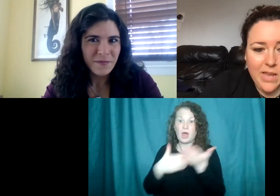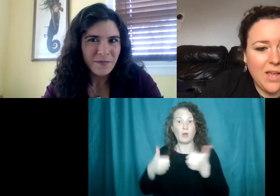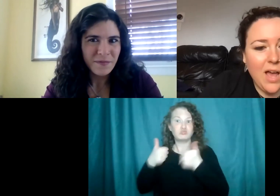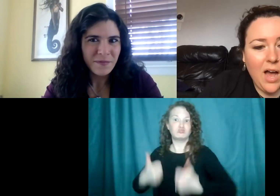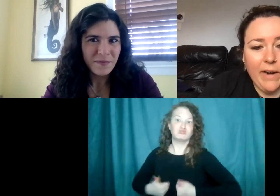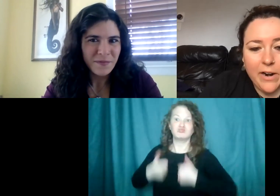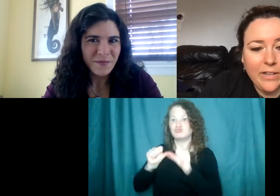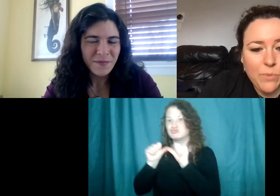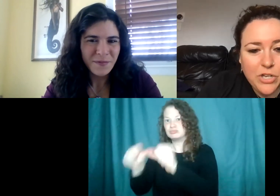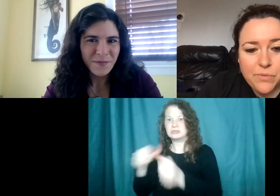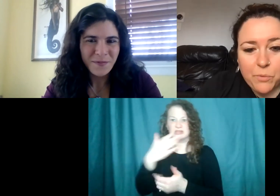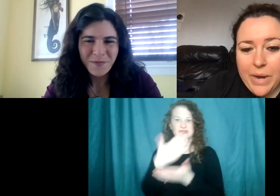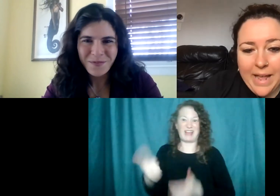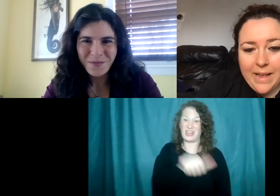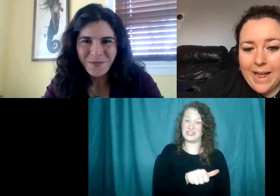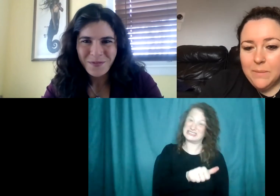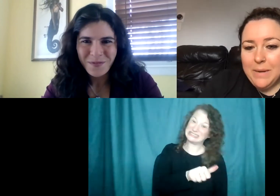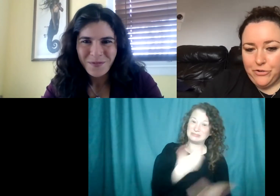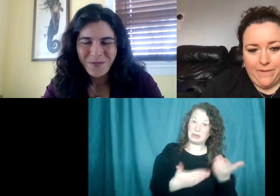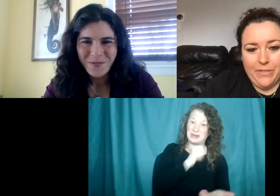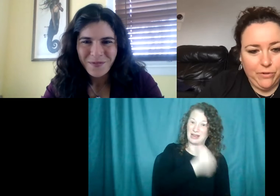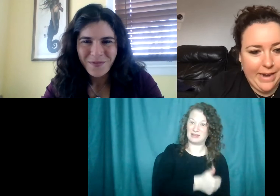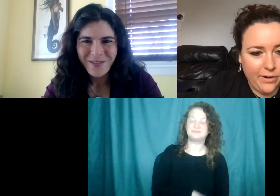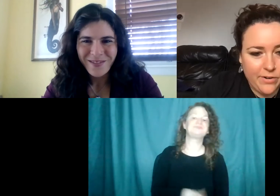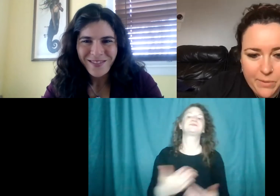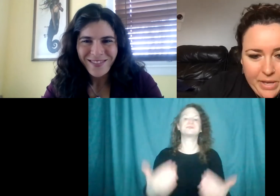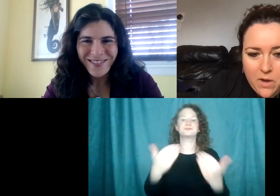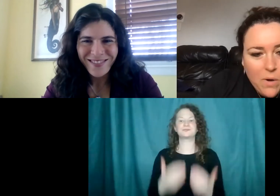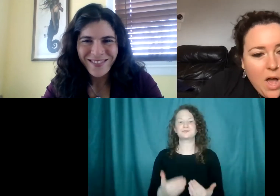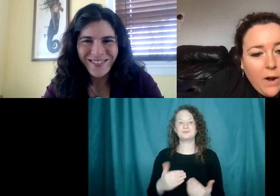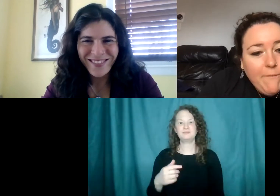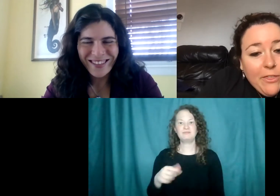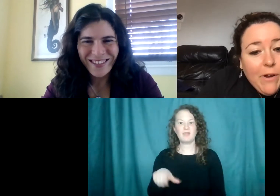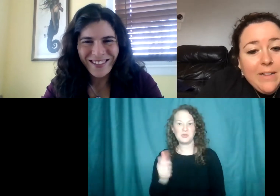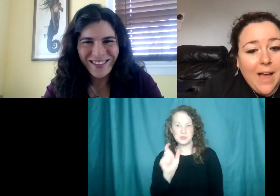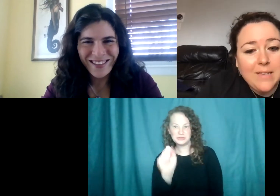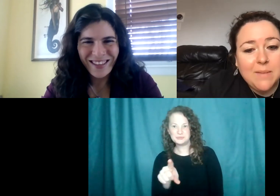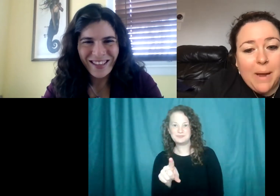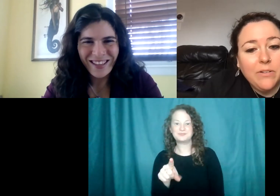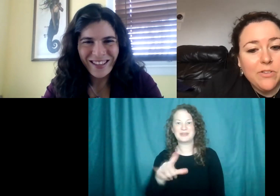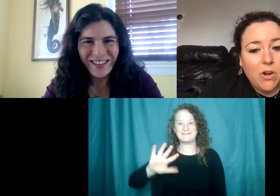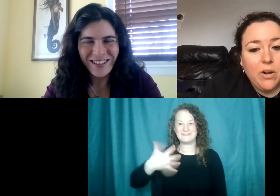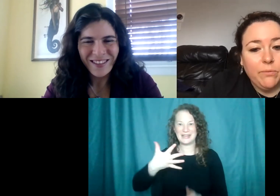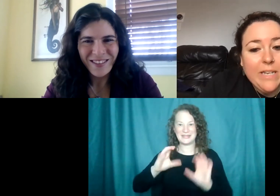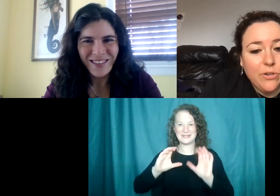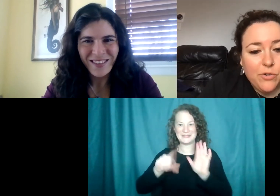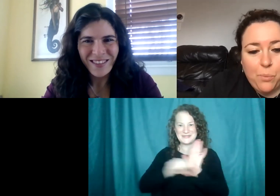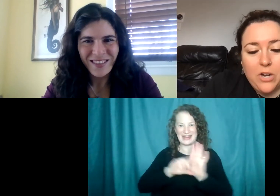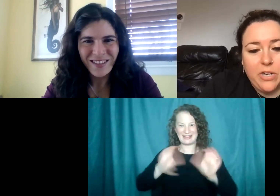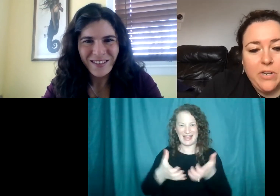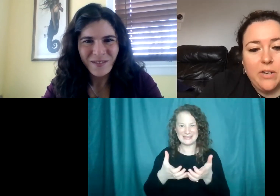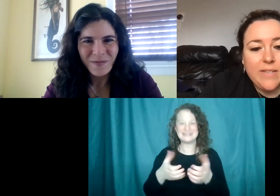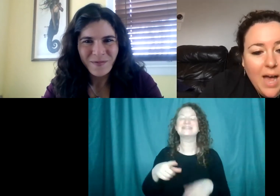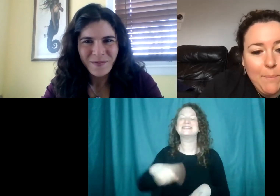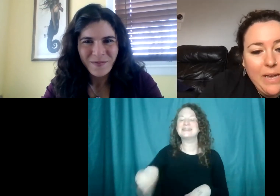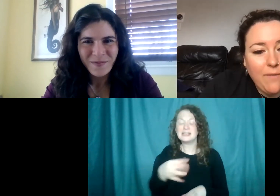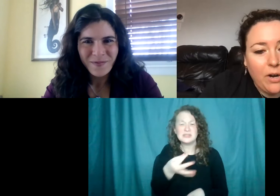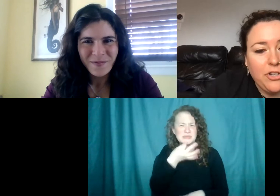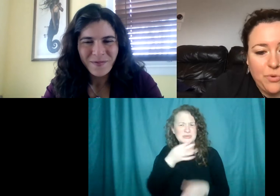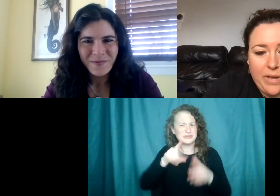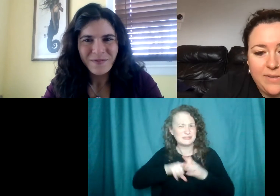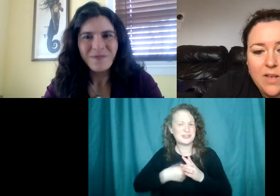Sounds good. All right. Our next question is from Queen Anne Elementary, fifth graders. Here we go. Our fifth grade class is about to start a research project on a